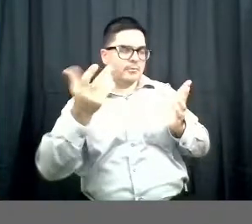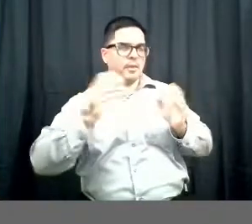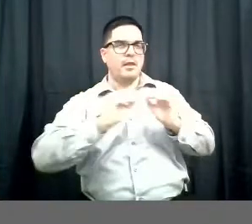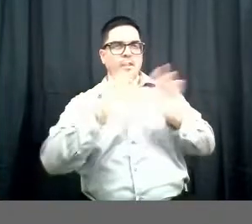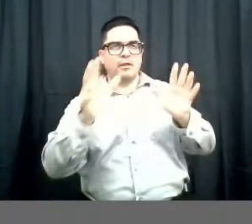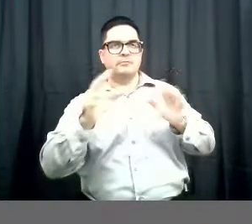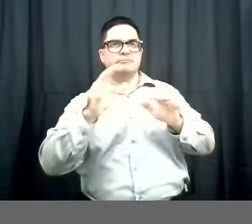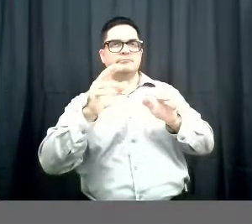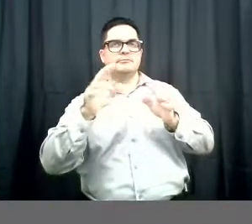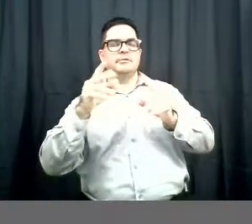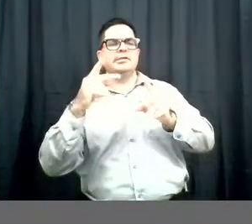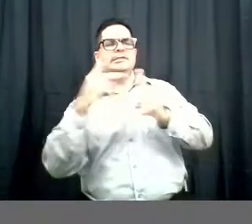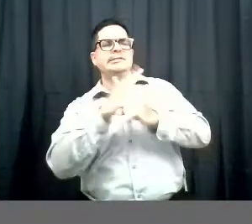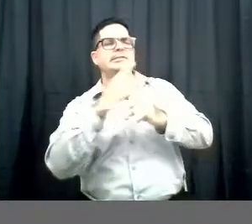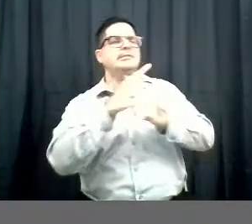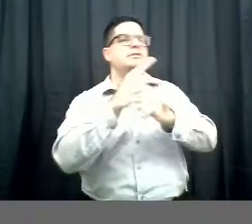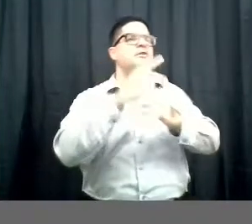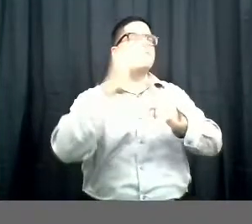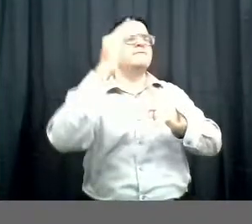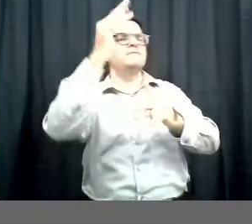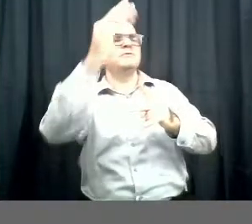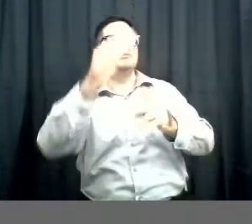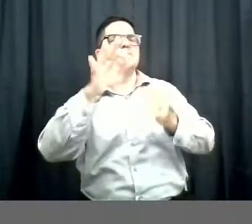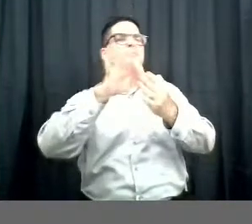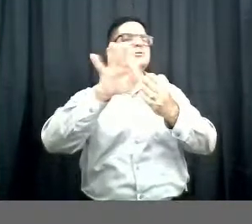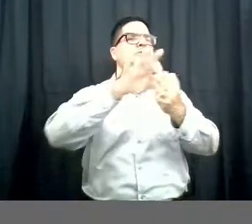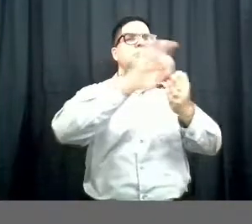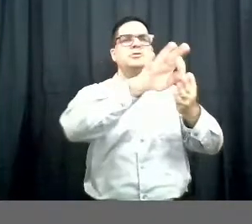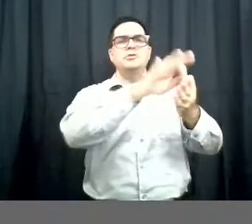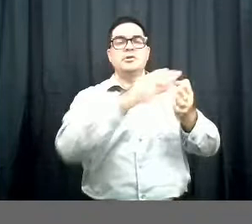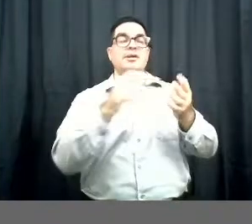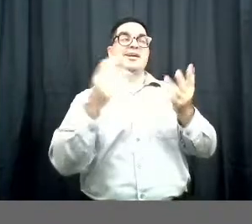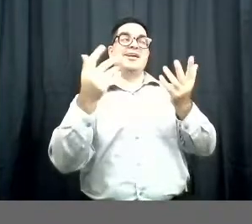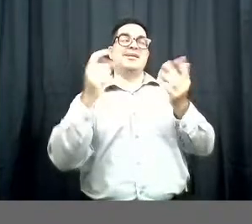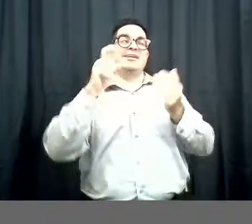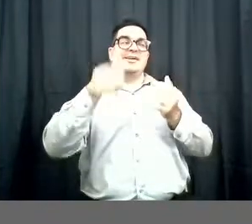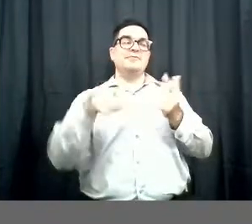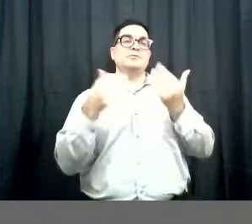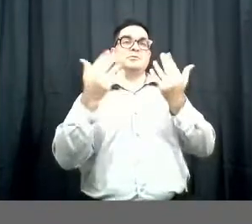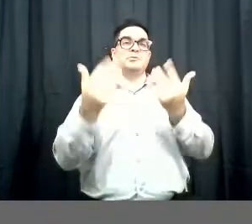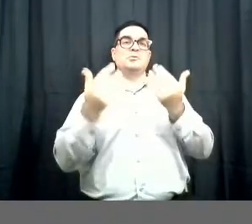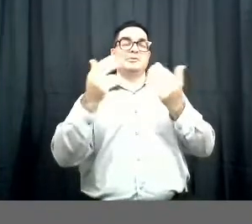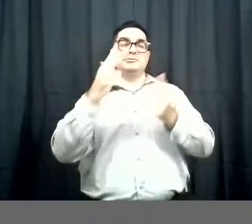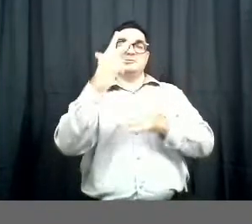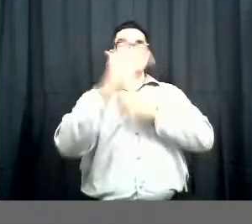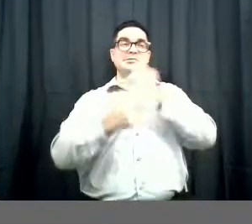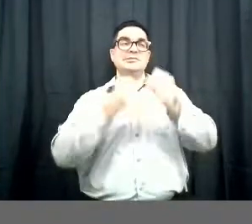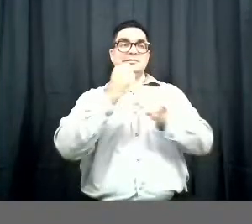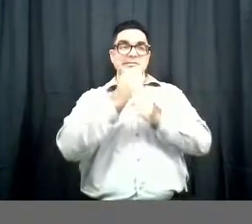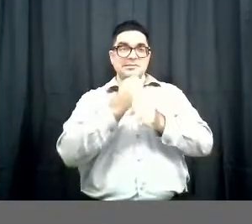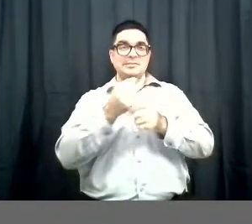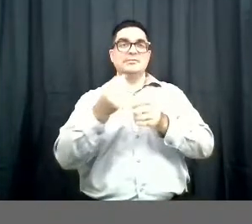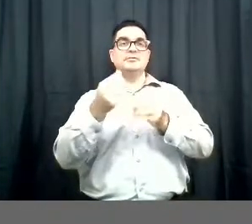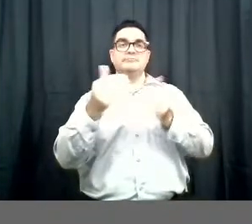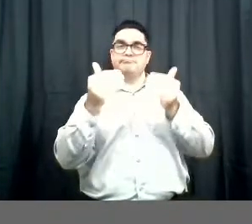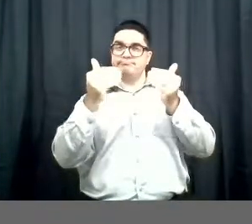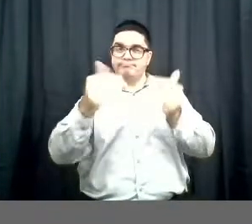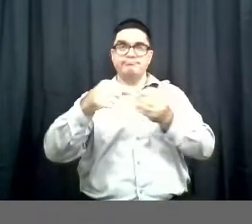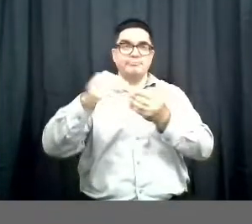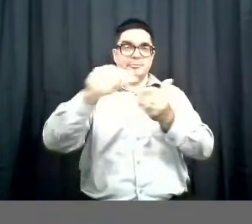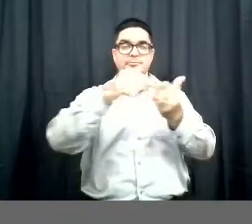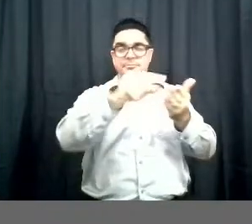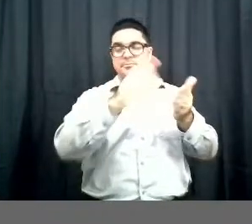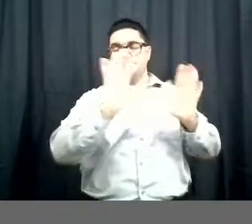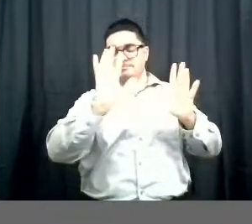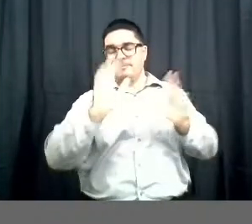that'd be awesome, but we'd have to wait 3 years to be able to fund anything, given what happens in planet reality. I wanted